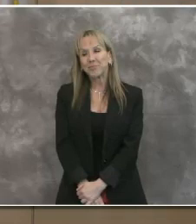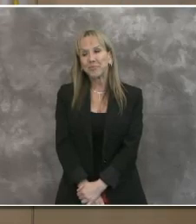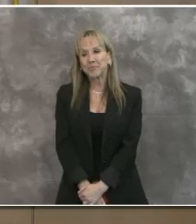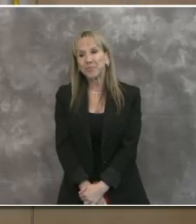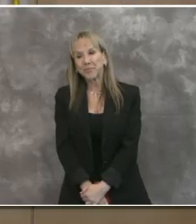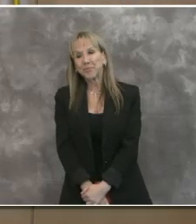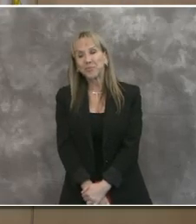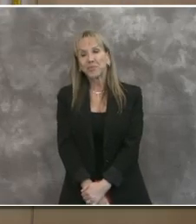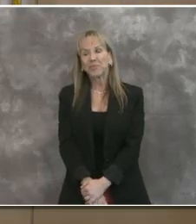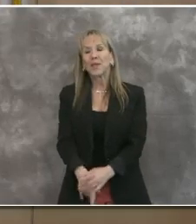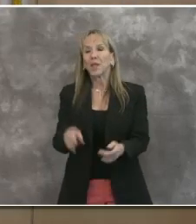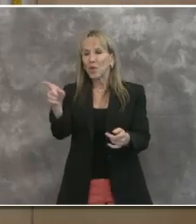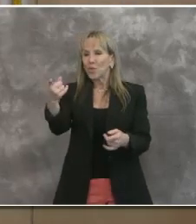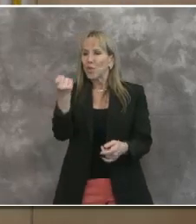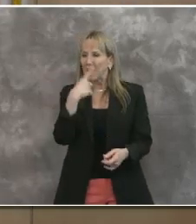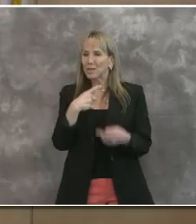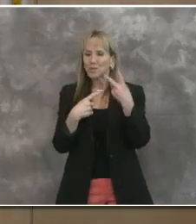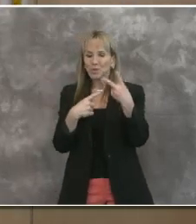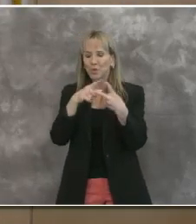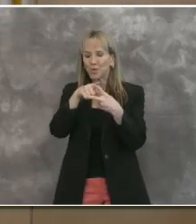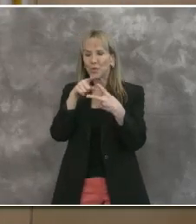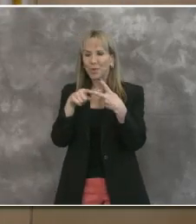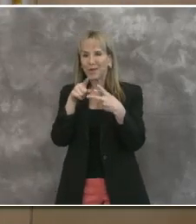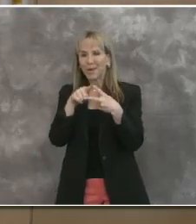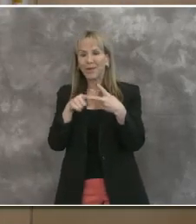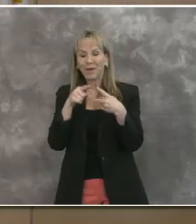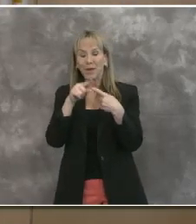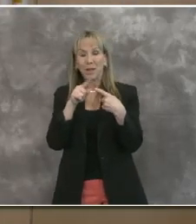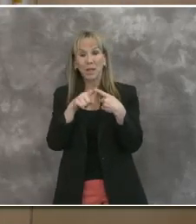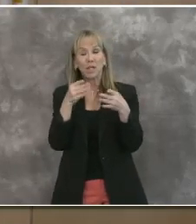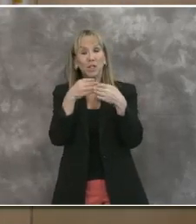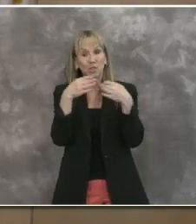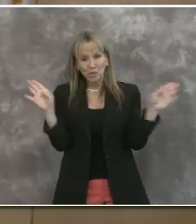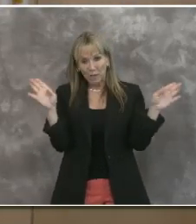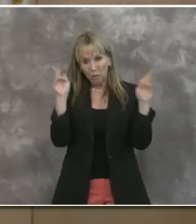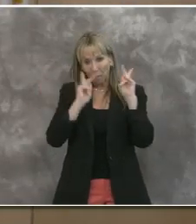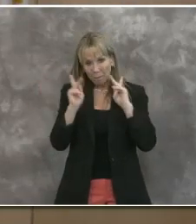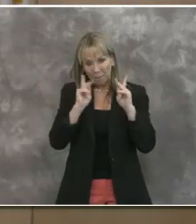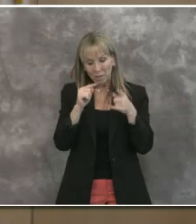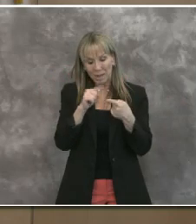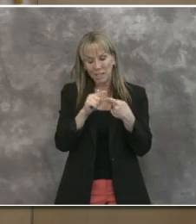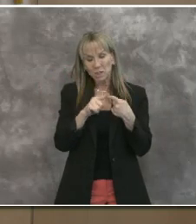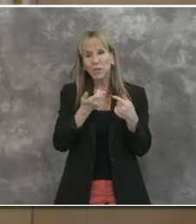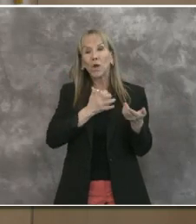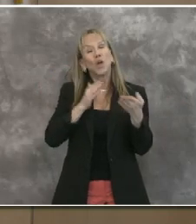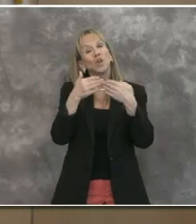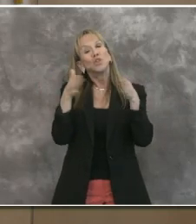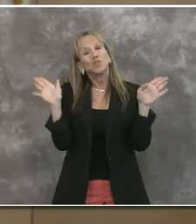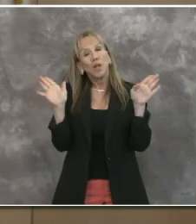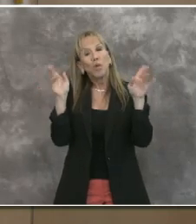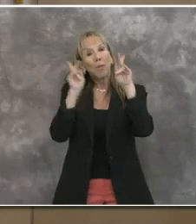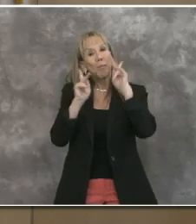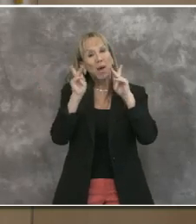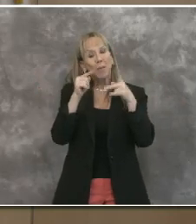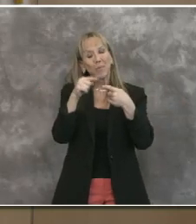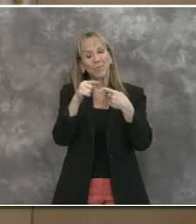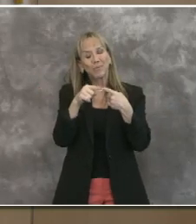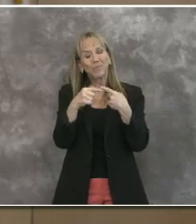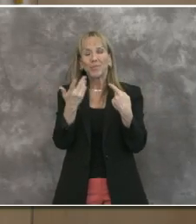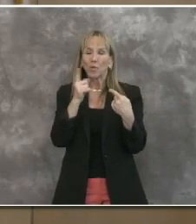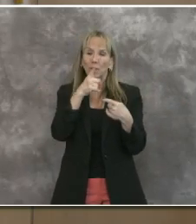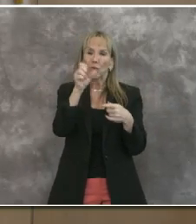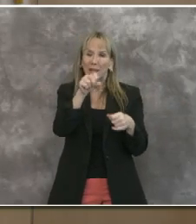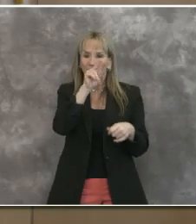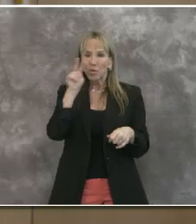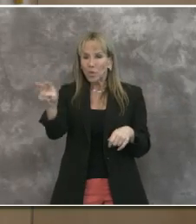So that's two questions. I will address the first question about the general population. Our general population, and actually you can find this